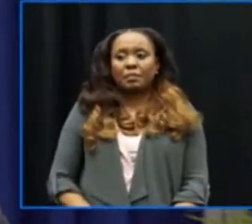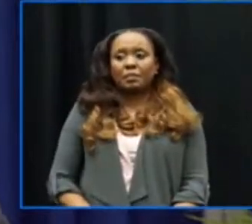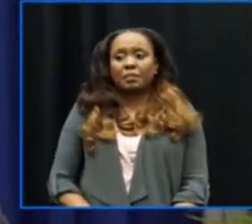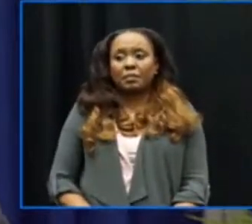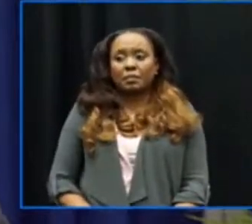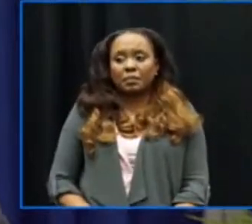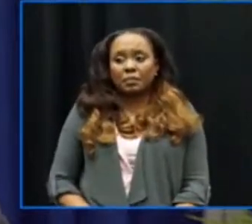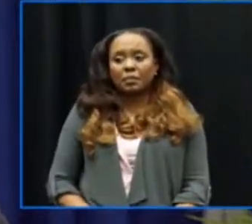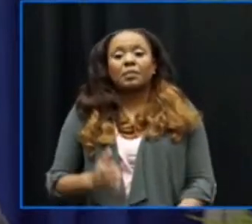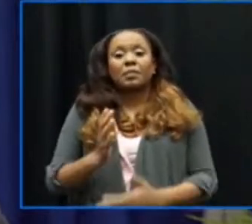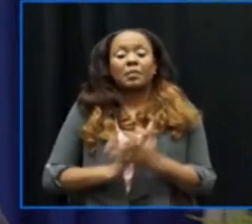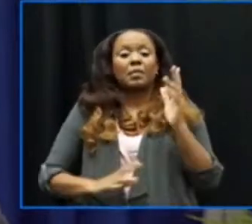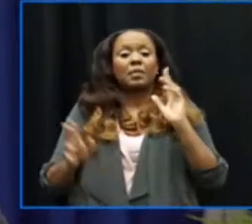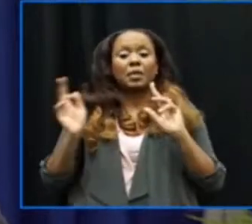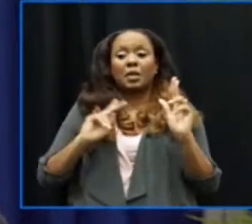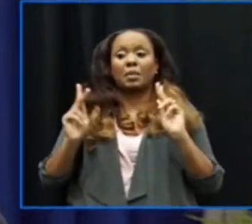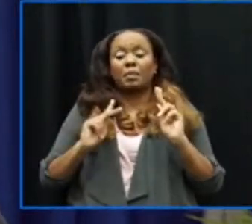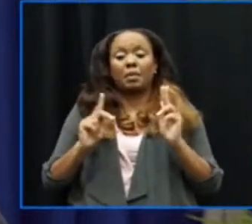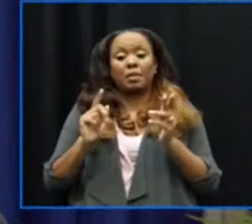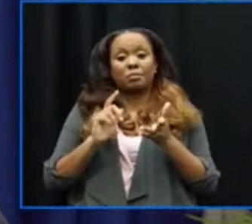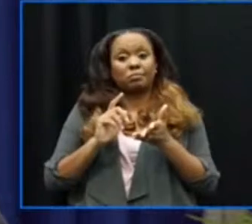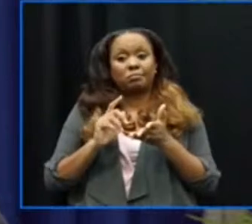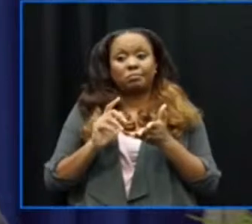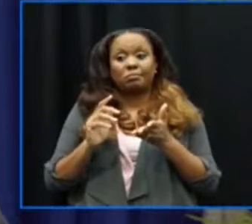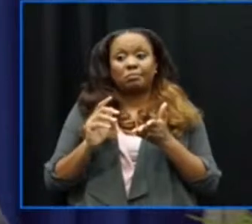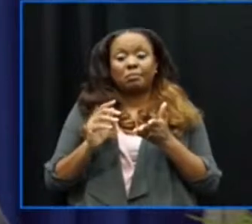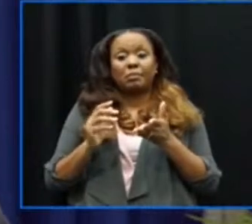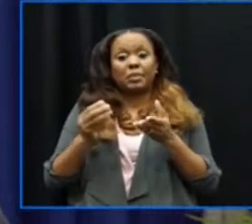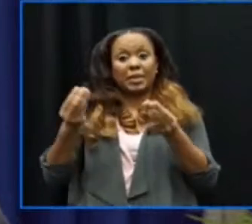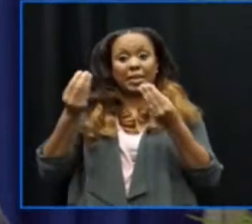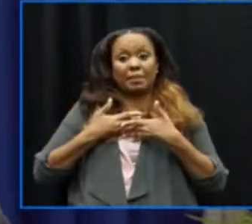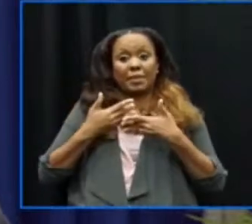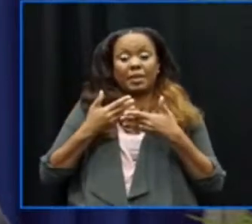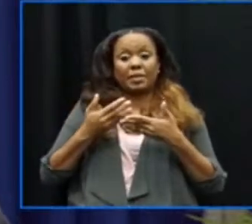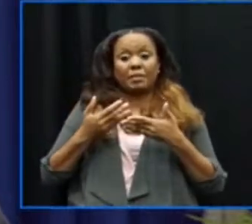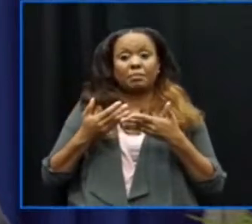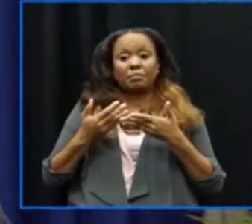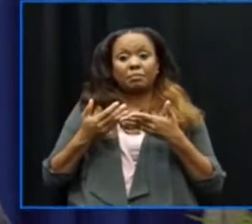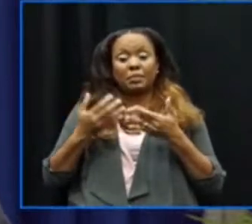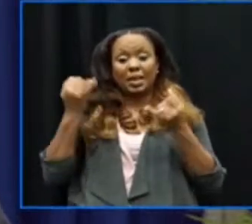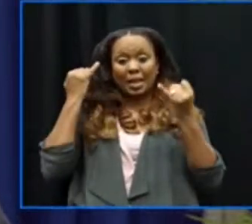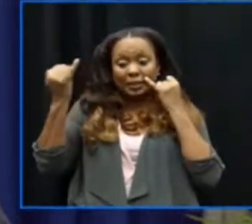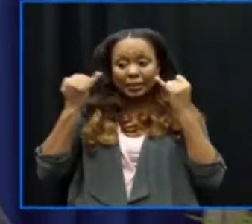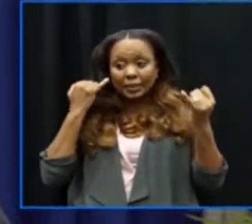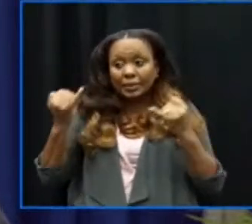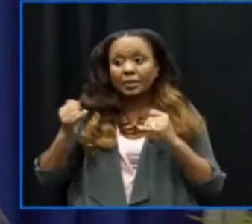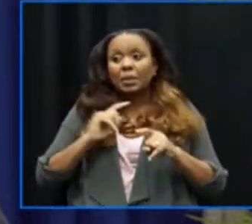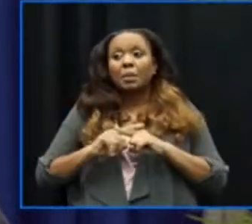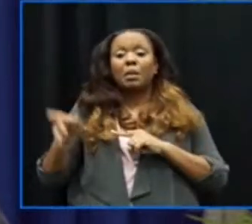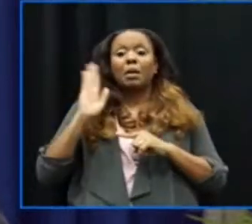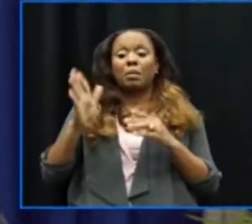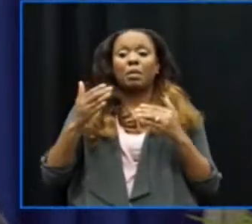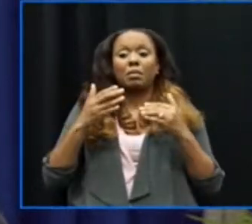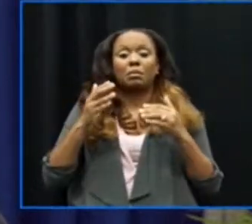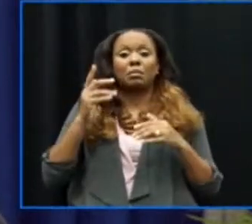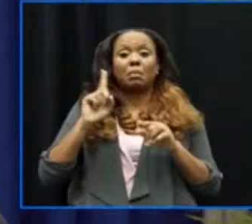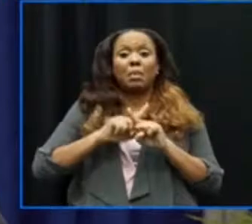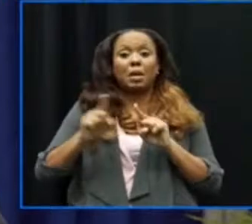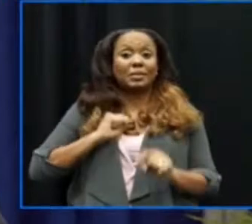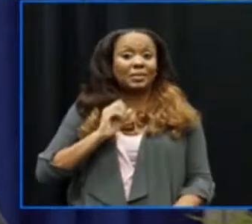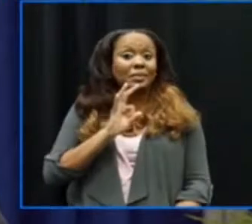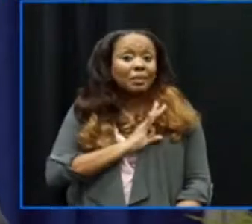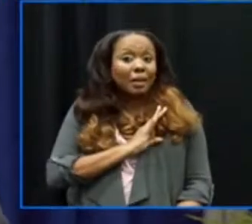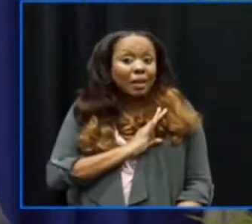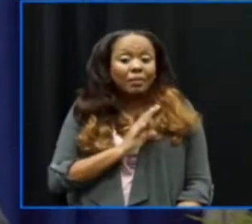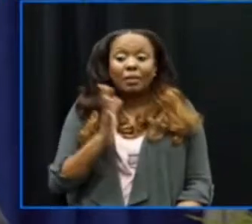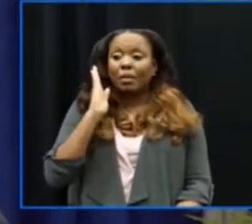they have already made to us in our face-to-face meeting earlier today, we are having a special suggestion box for them to be able